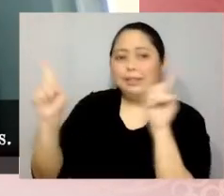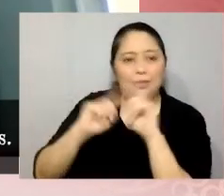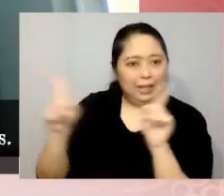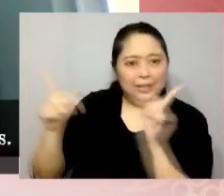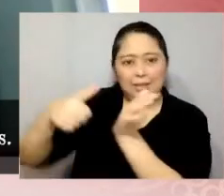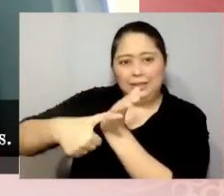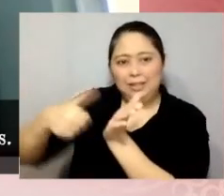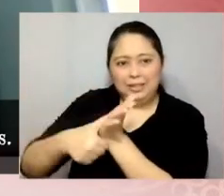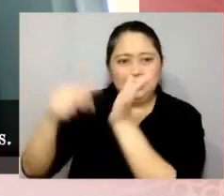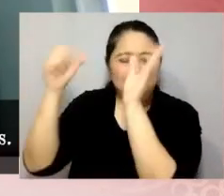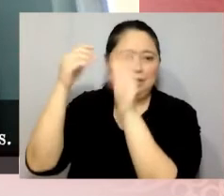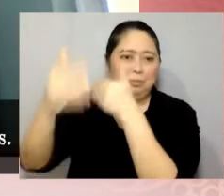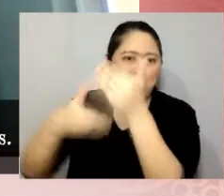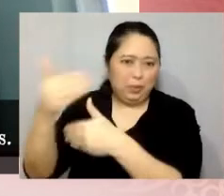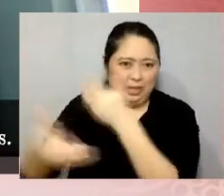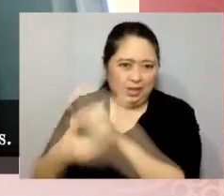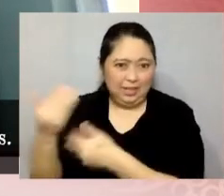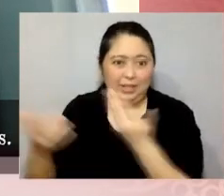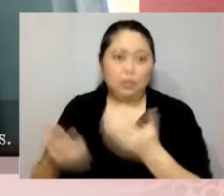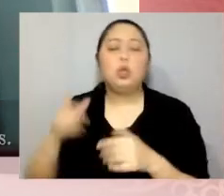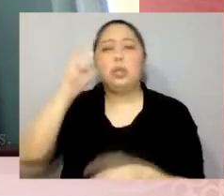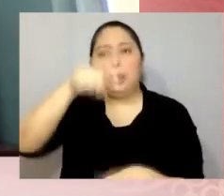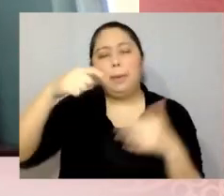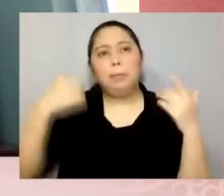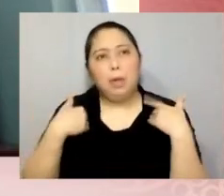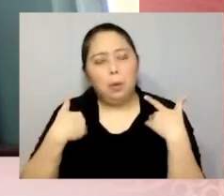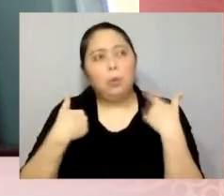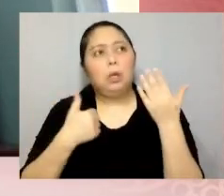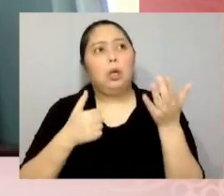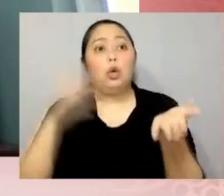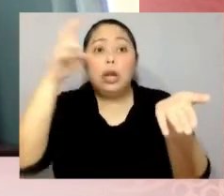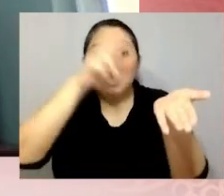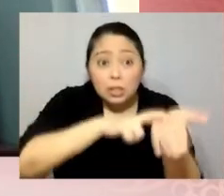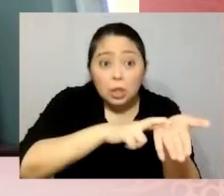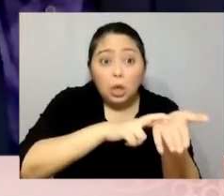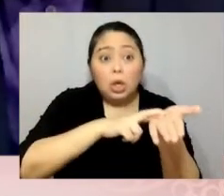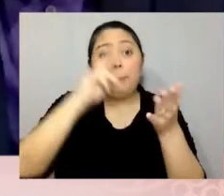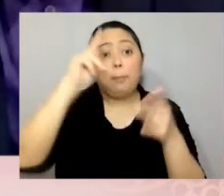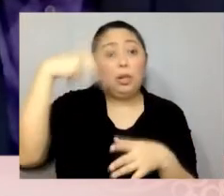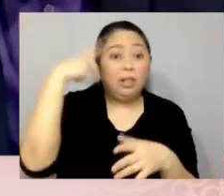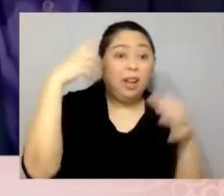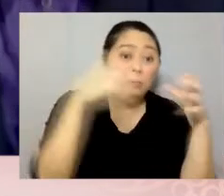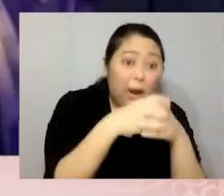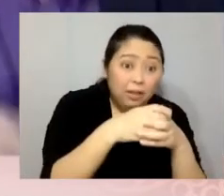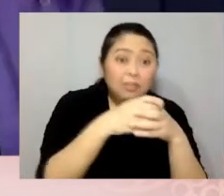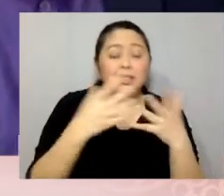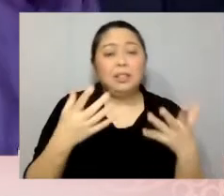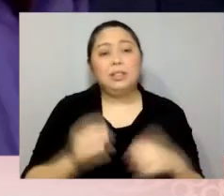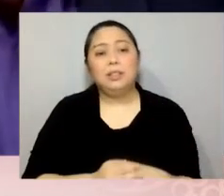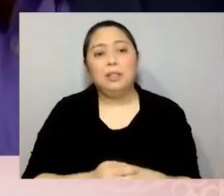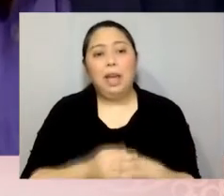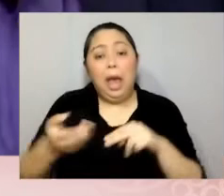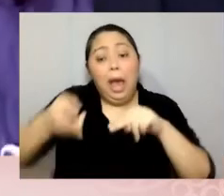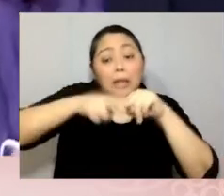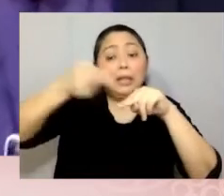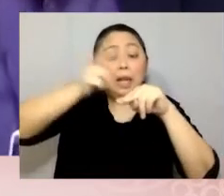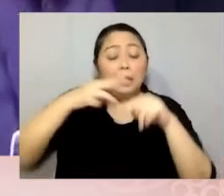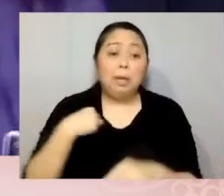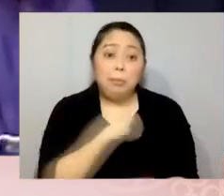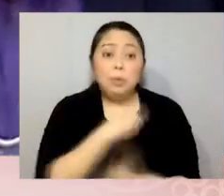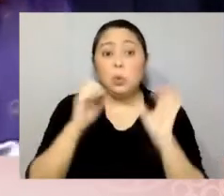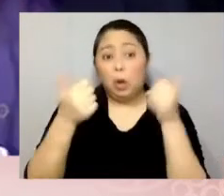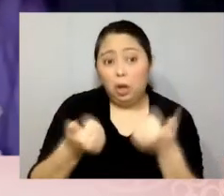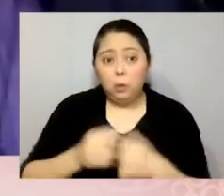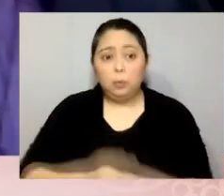gagawin, and mag-register ka ng political parties, party build-up. Mm-hmm. What are the challenges that you want improved?